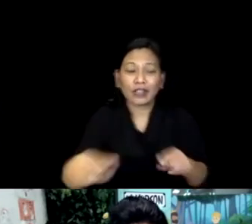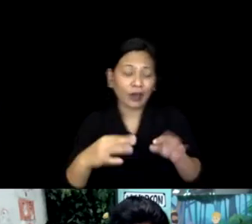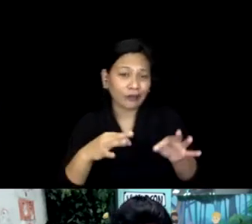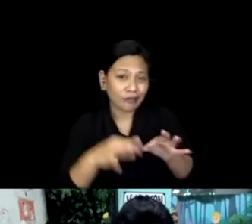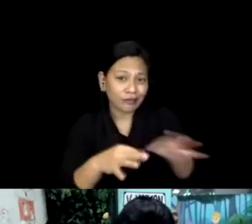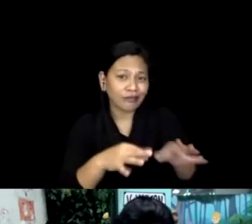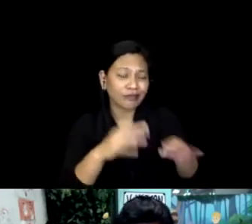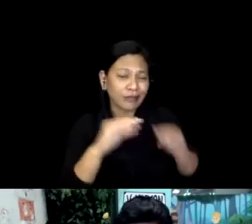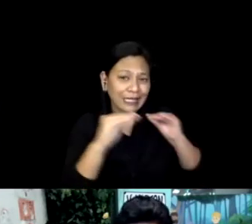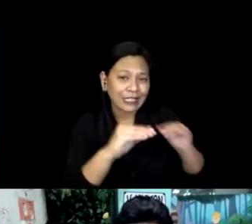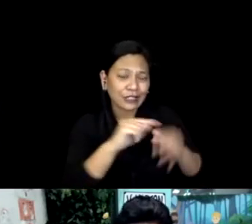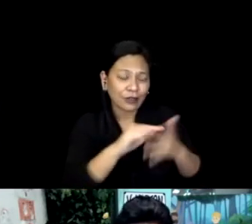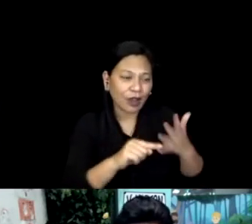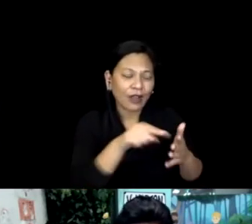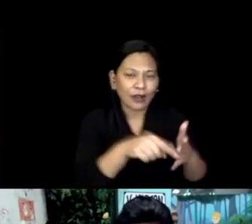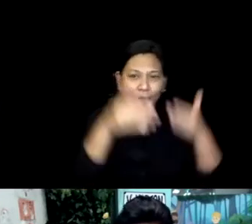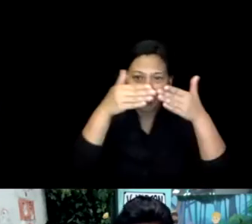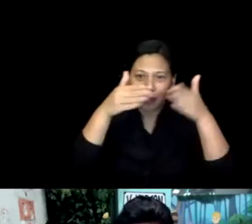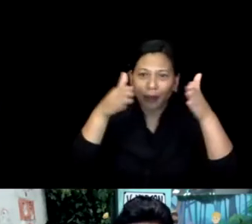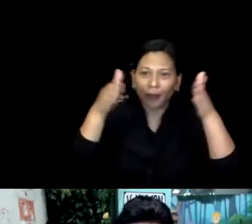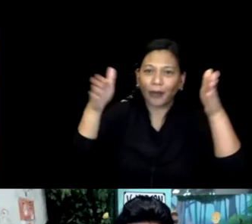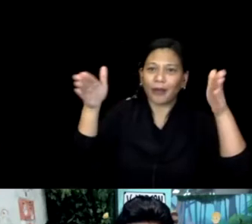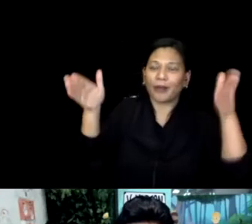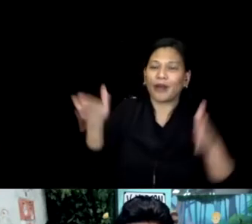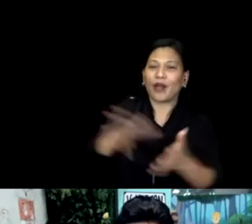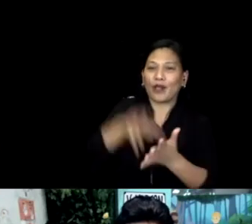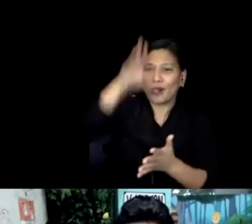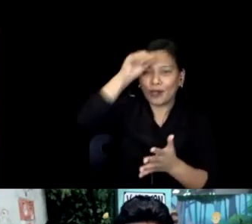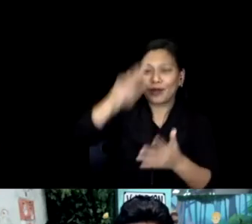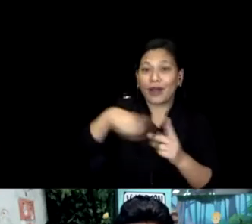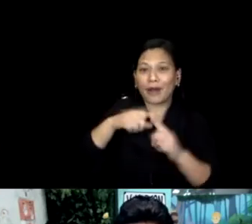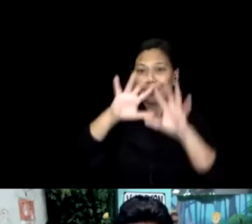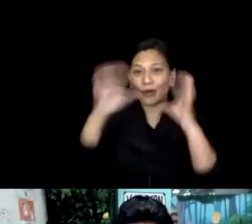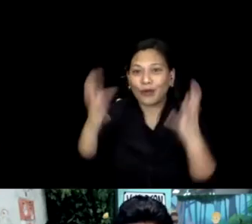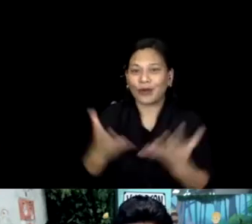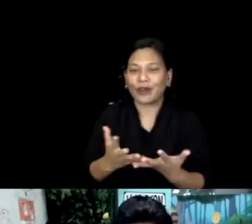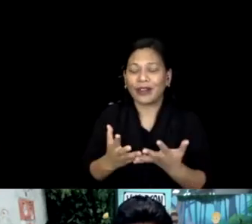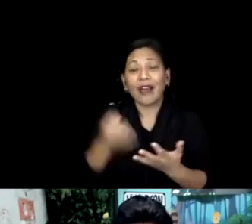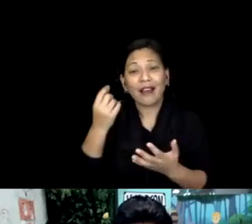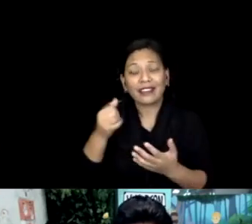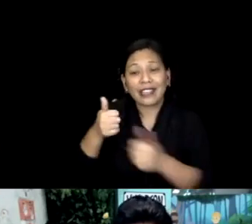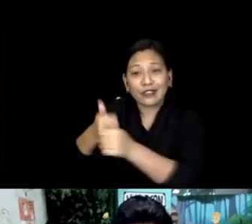to understand a little bit more, and told by different voices, because different people have different, they come at things